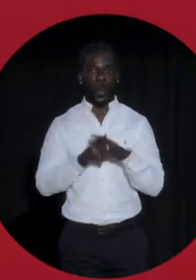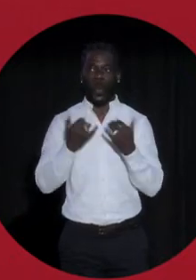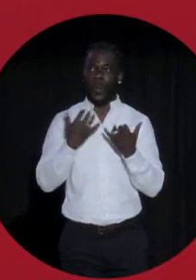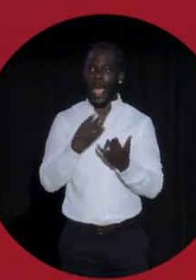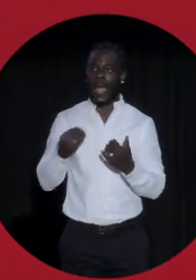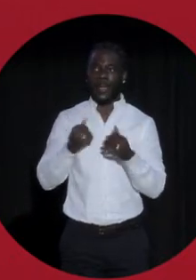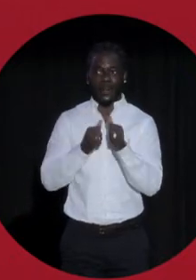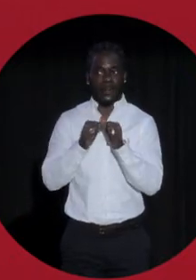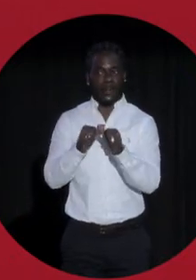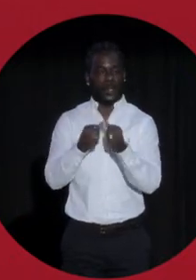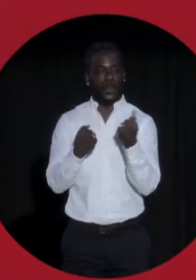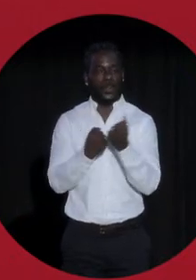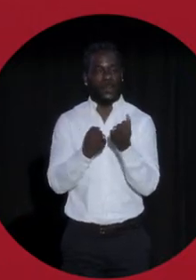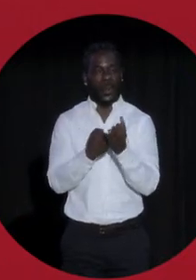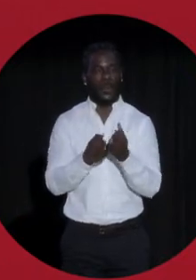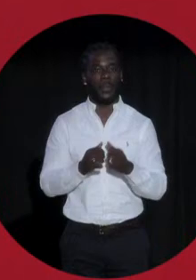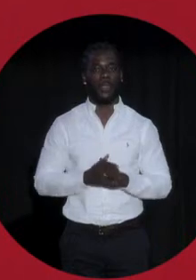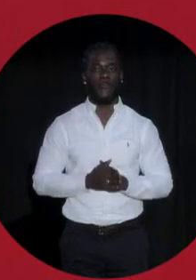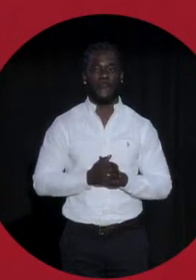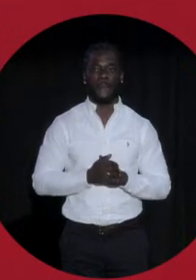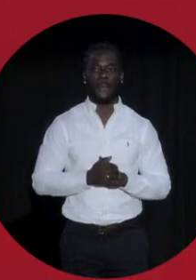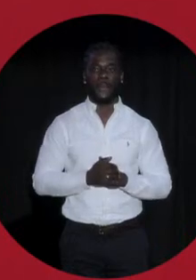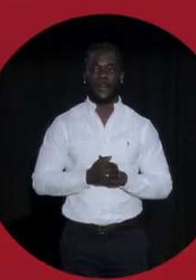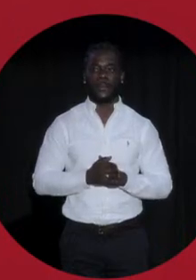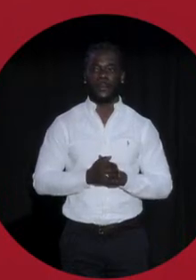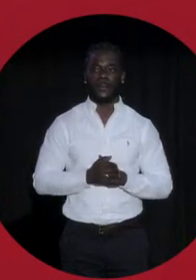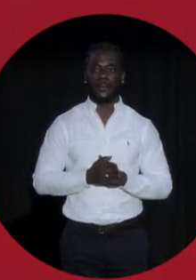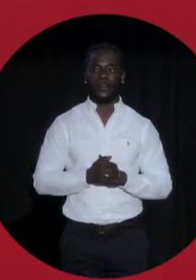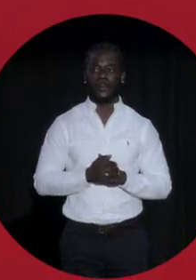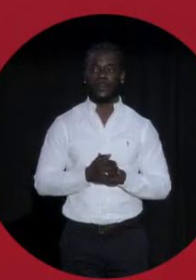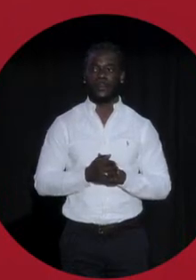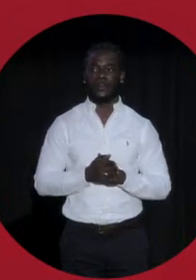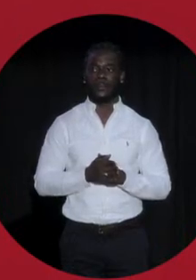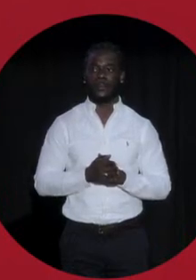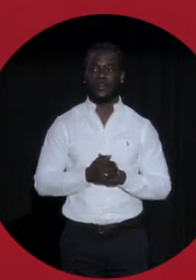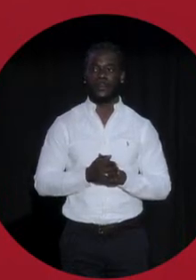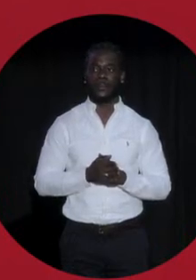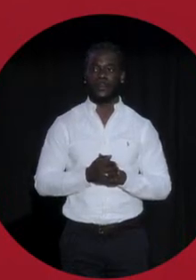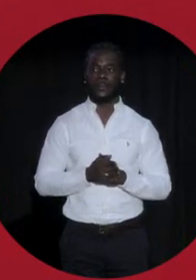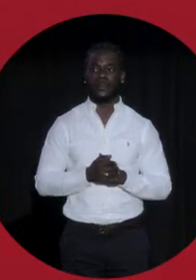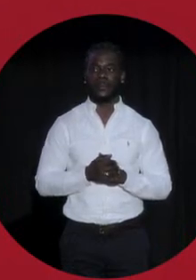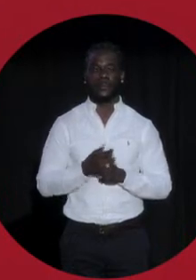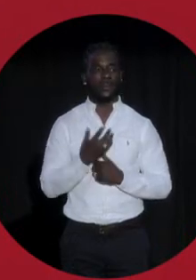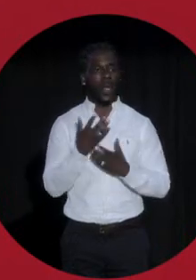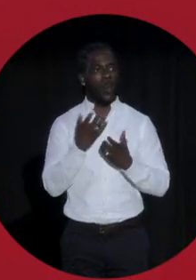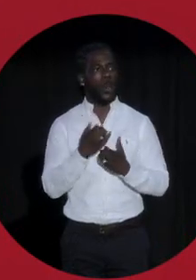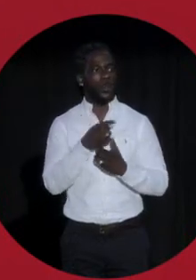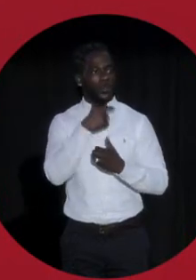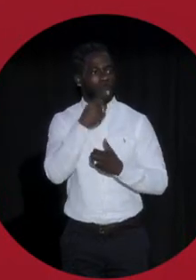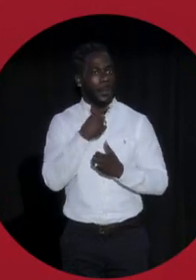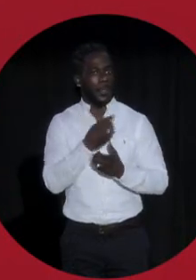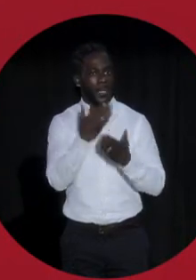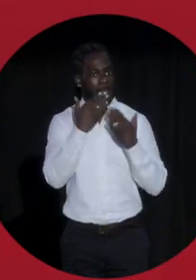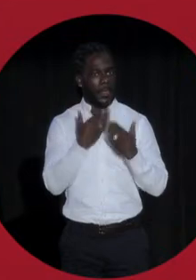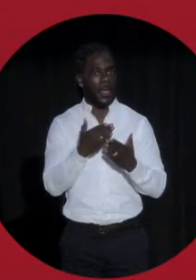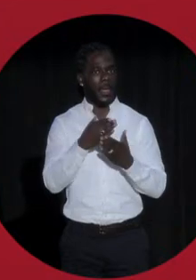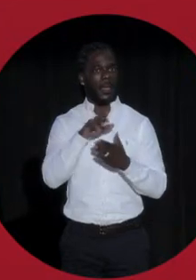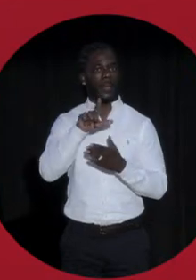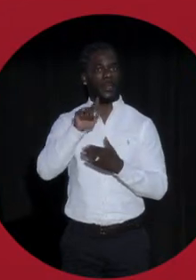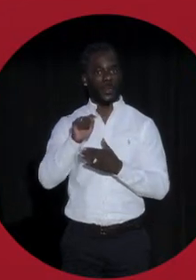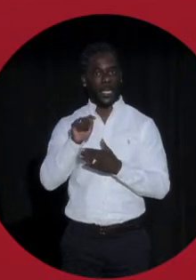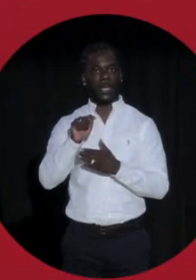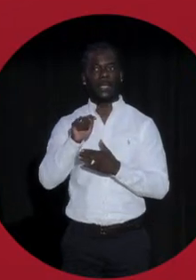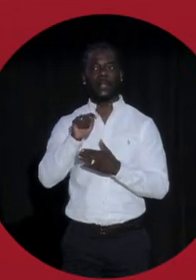continued support. I want to take a personal privilege to publicly thank Lieutenant